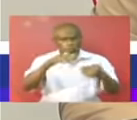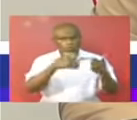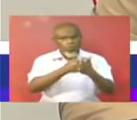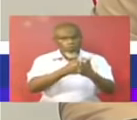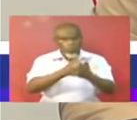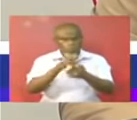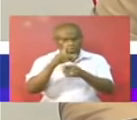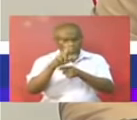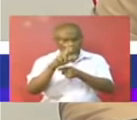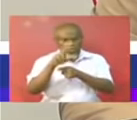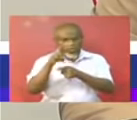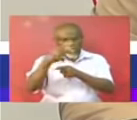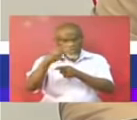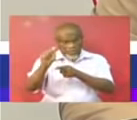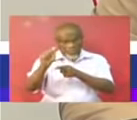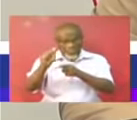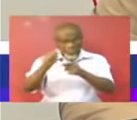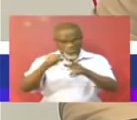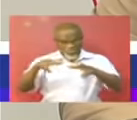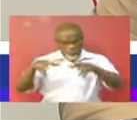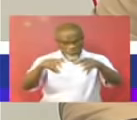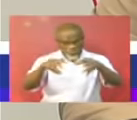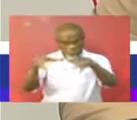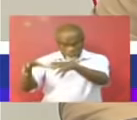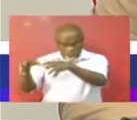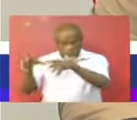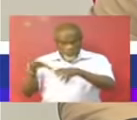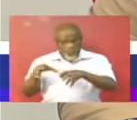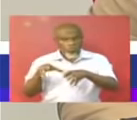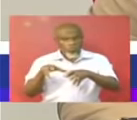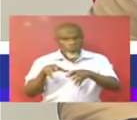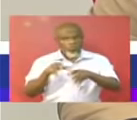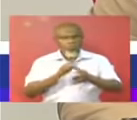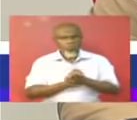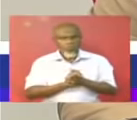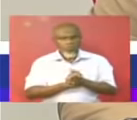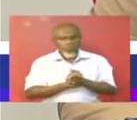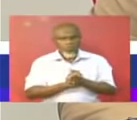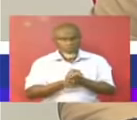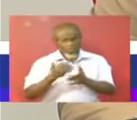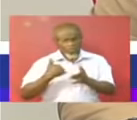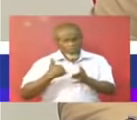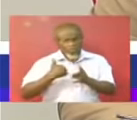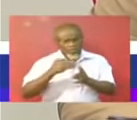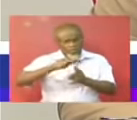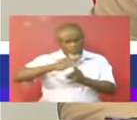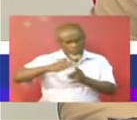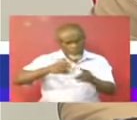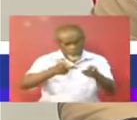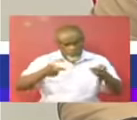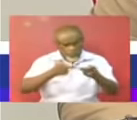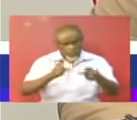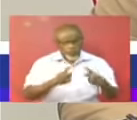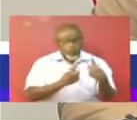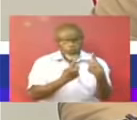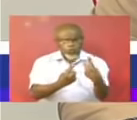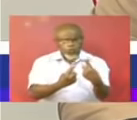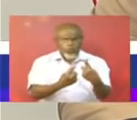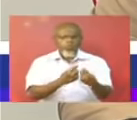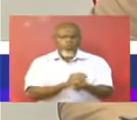additional outreach for communities where they do pop-up vaccination sites at various either community centers